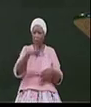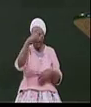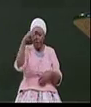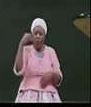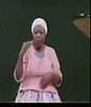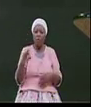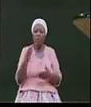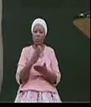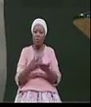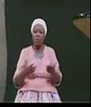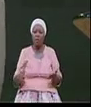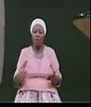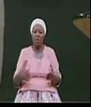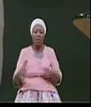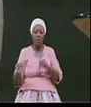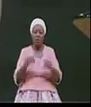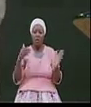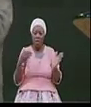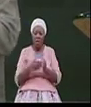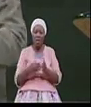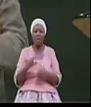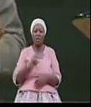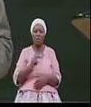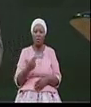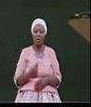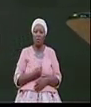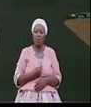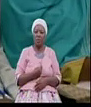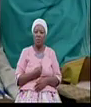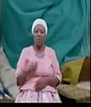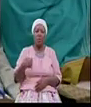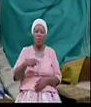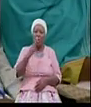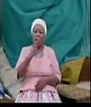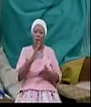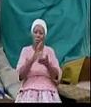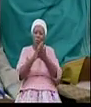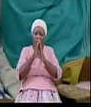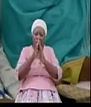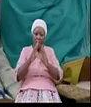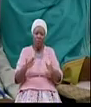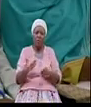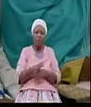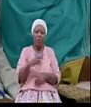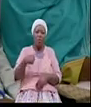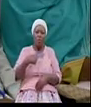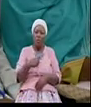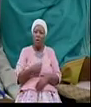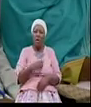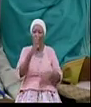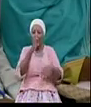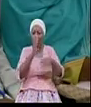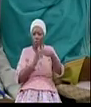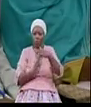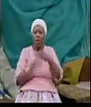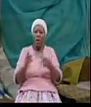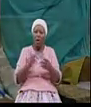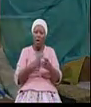something done against us. We're peaceful. We're meek. And